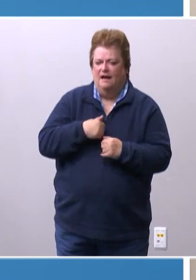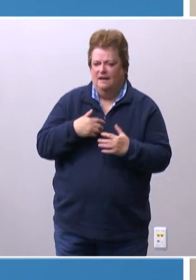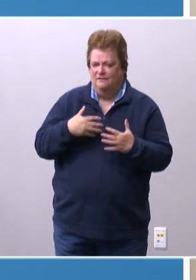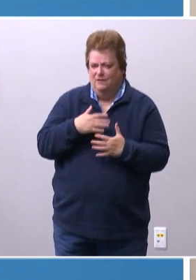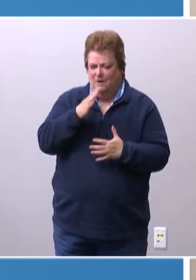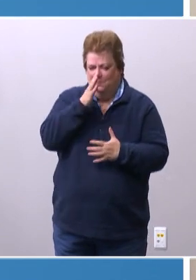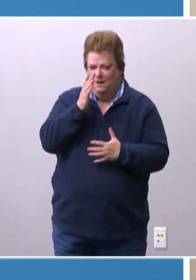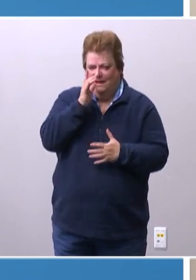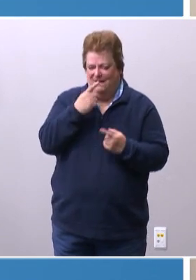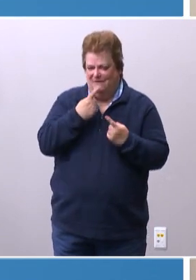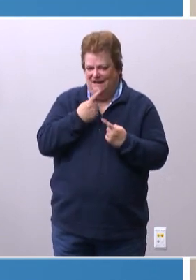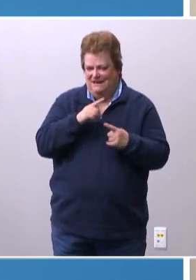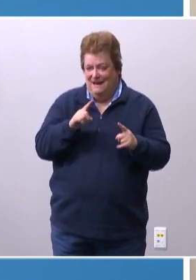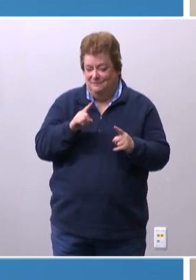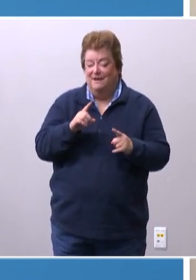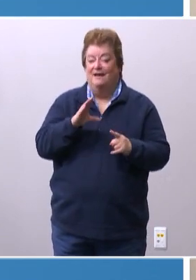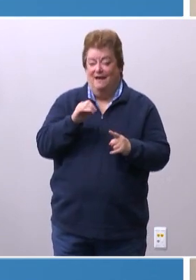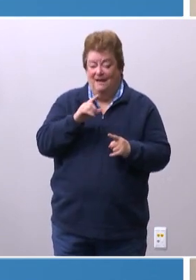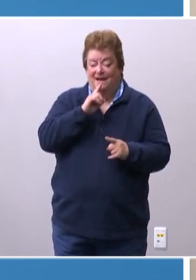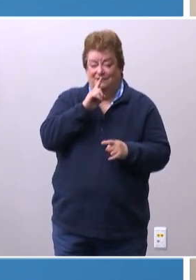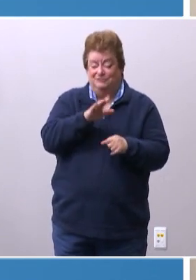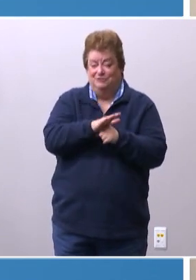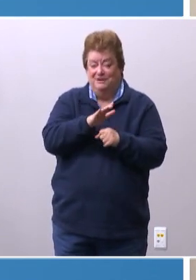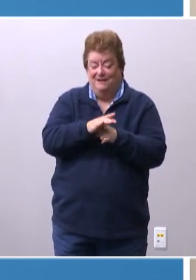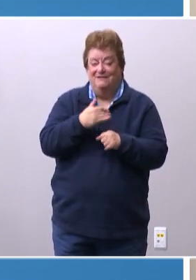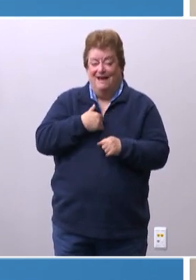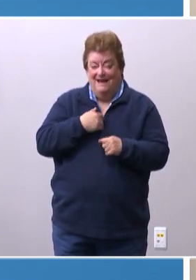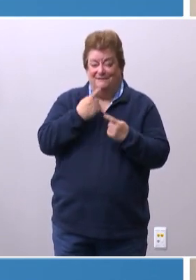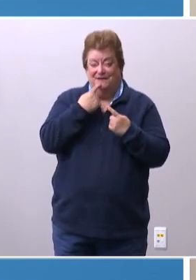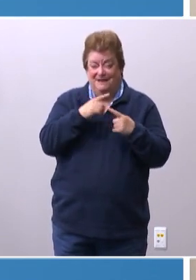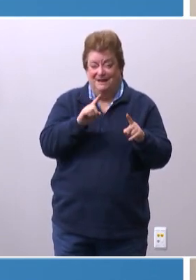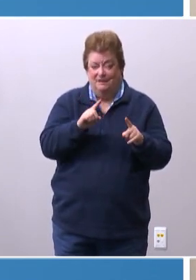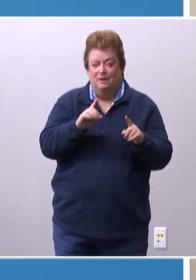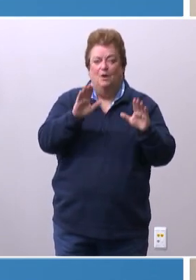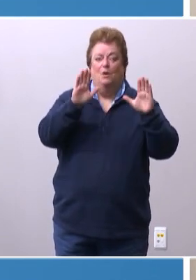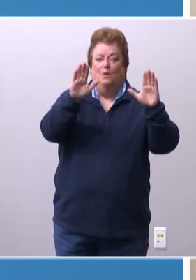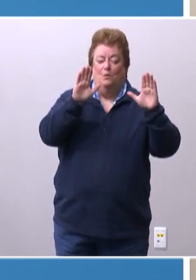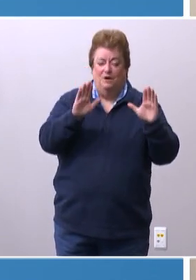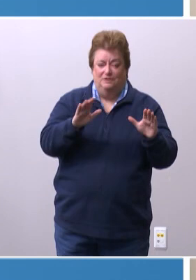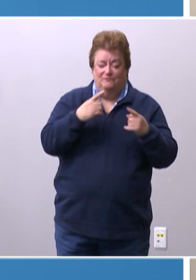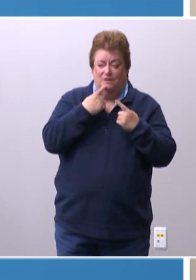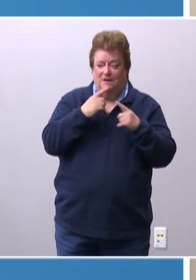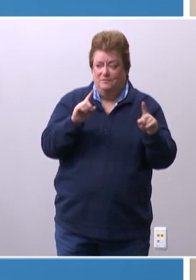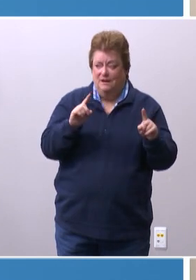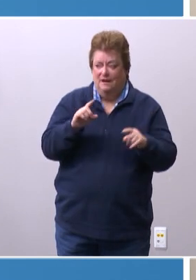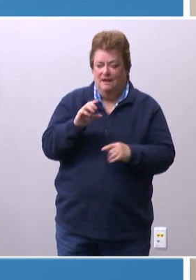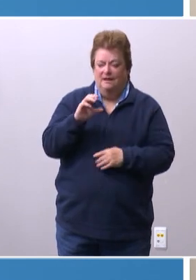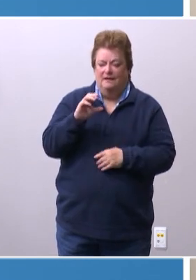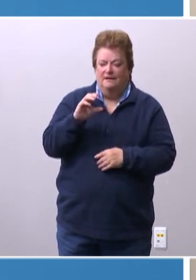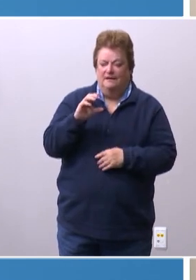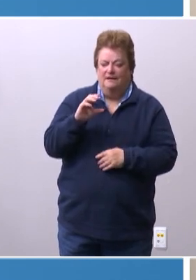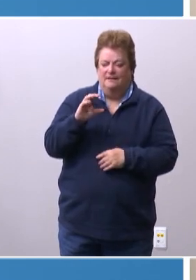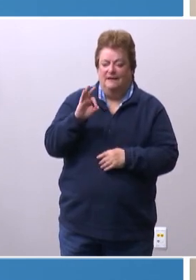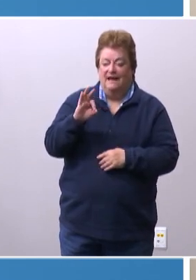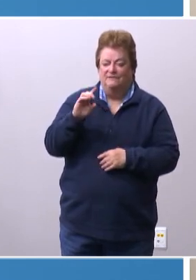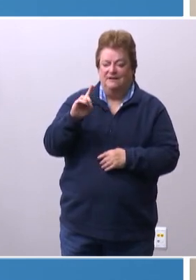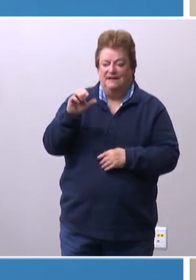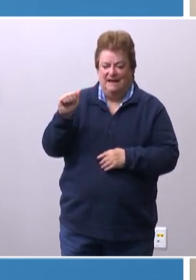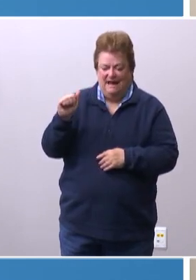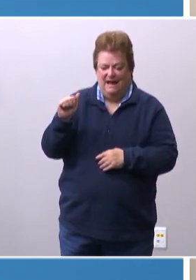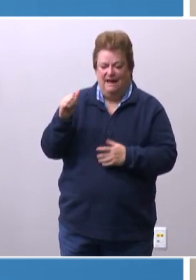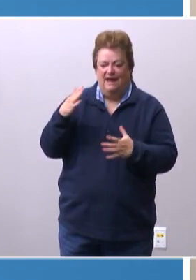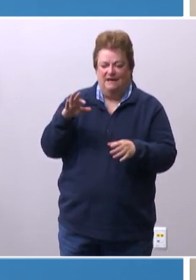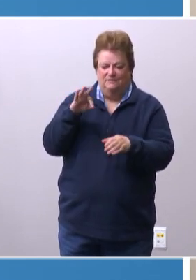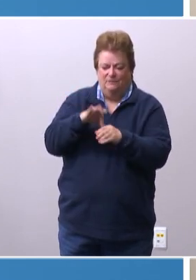the middle of the briefing, and sure enough, there is. And it's a great announcement. The FDA has